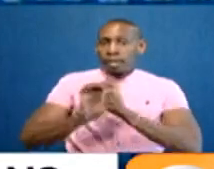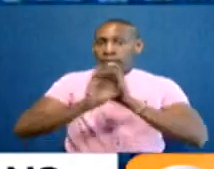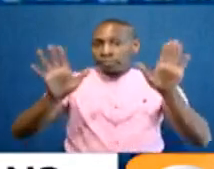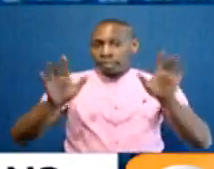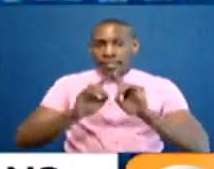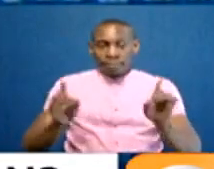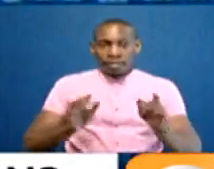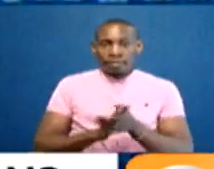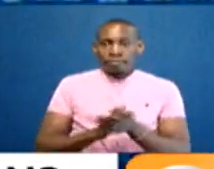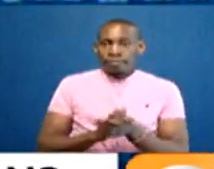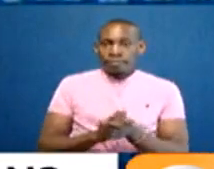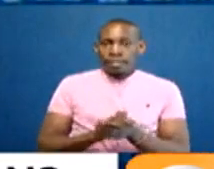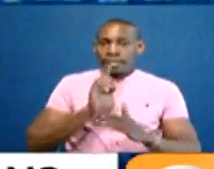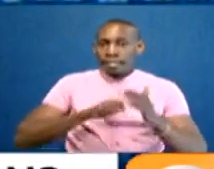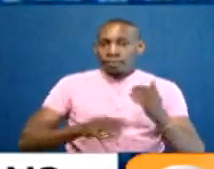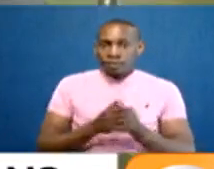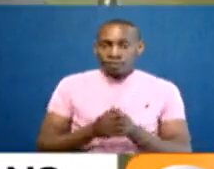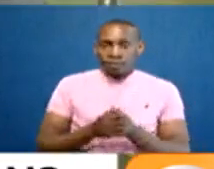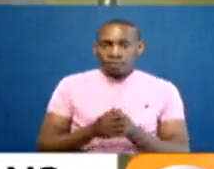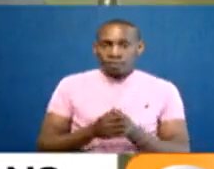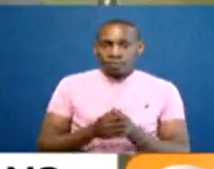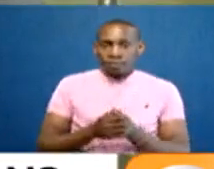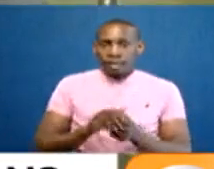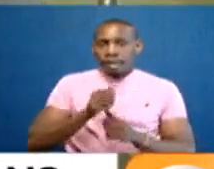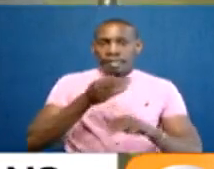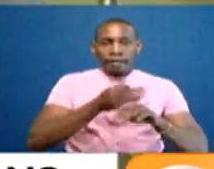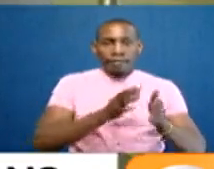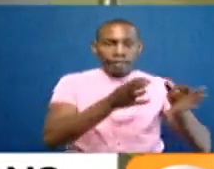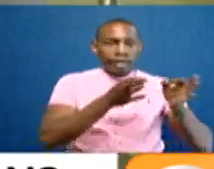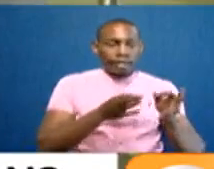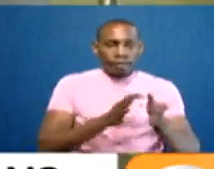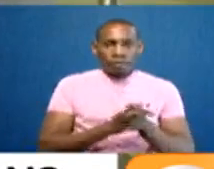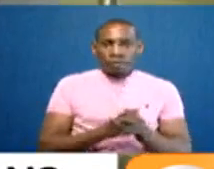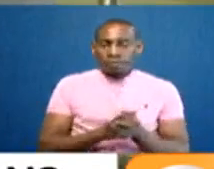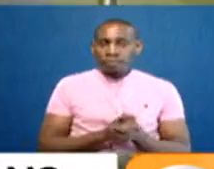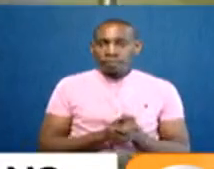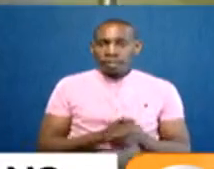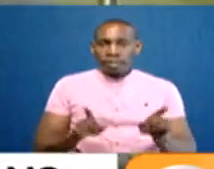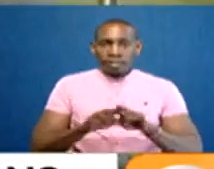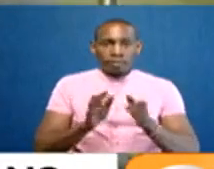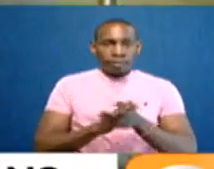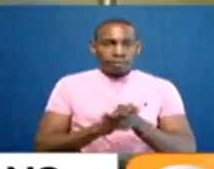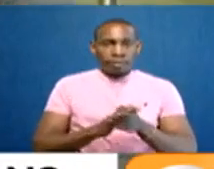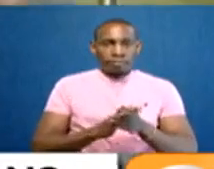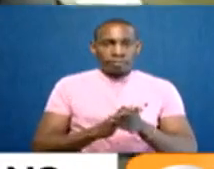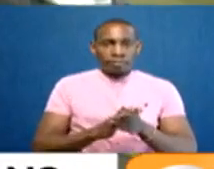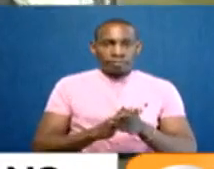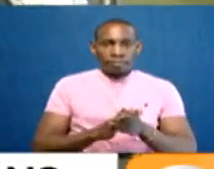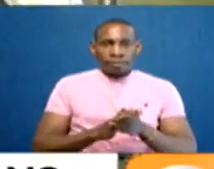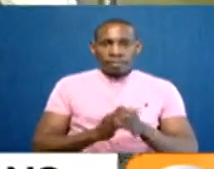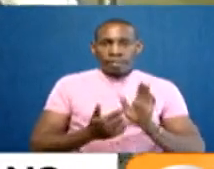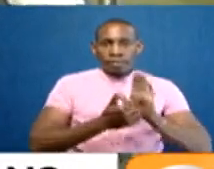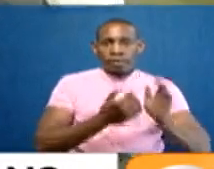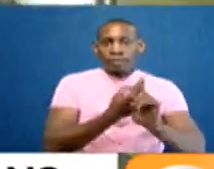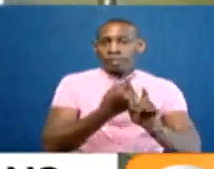transparency. Mm-hmm. But you've talked about what are called sock puppet accounts. If you imagine a little playtime show, this hand comes up and says something, this hand